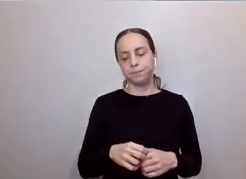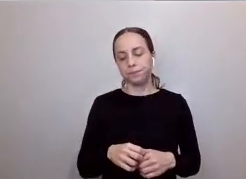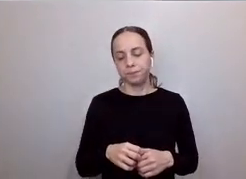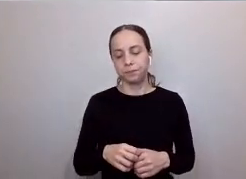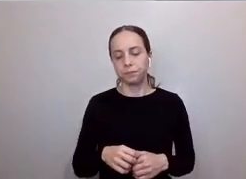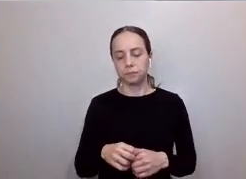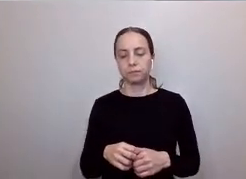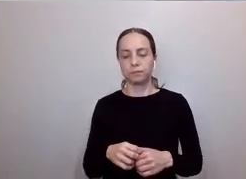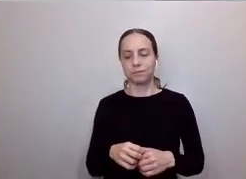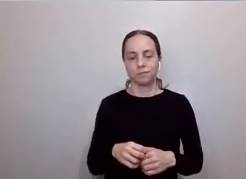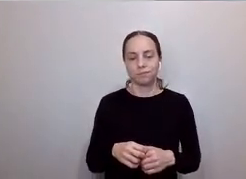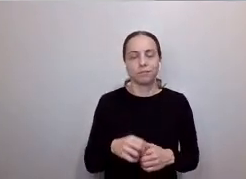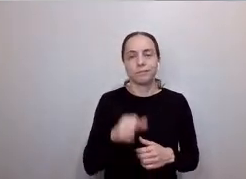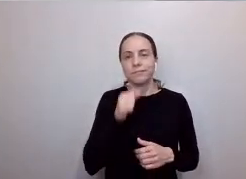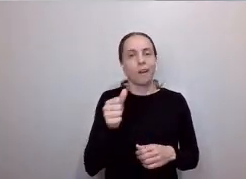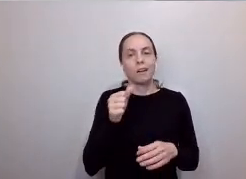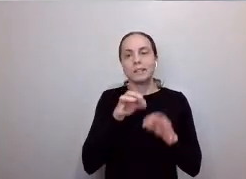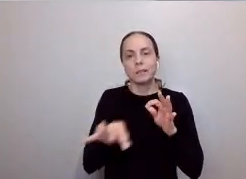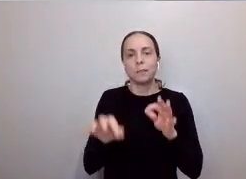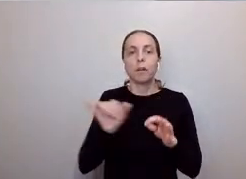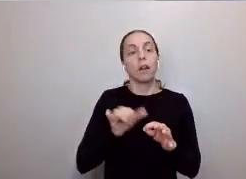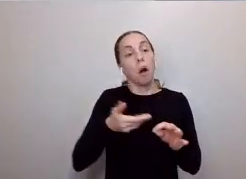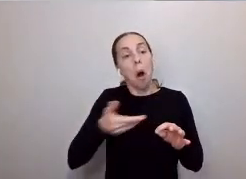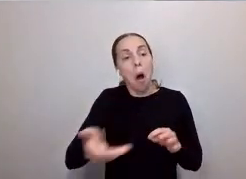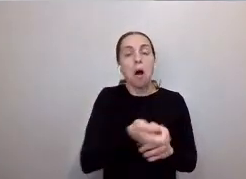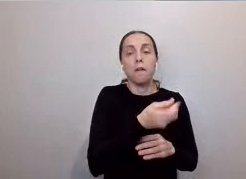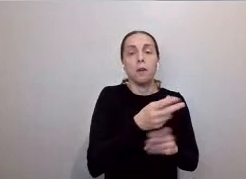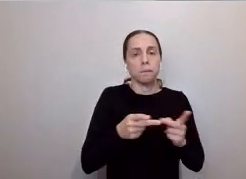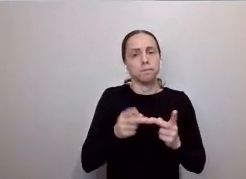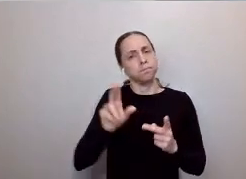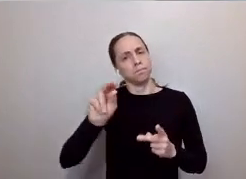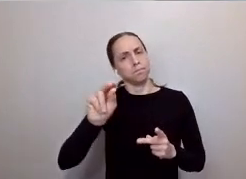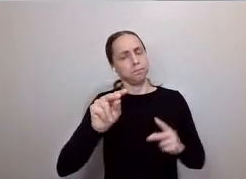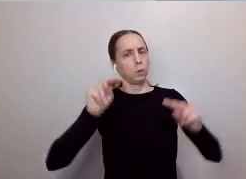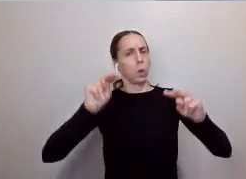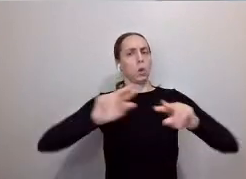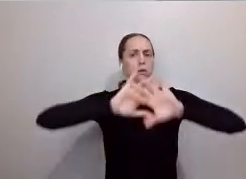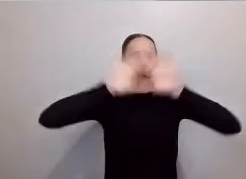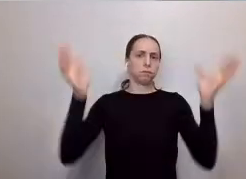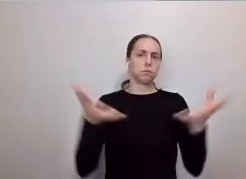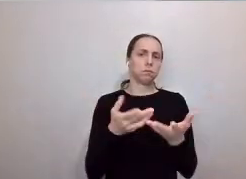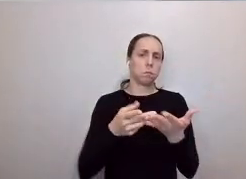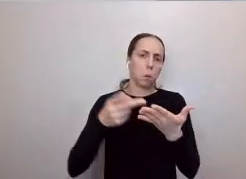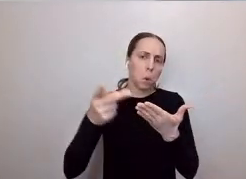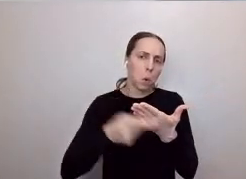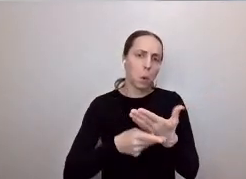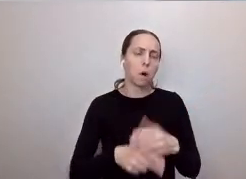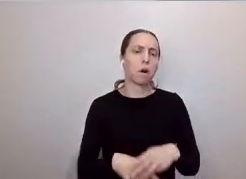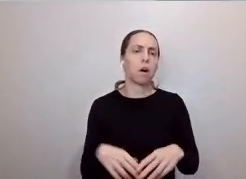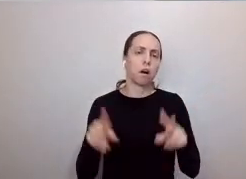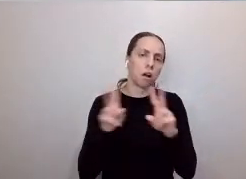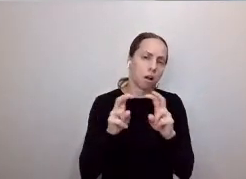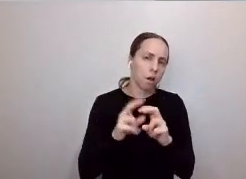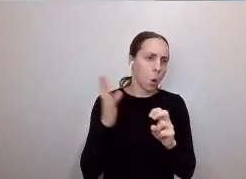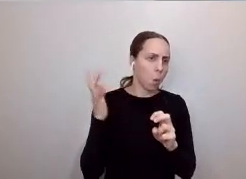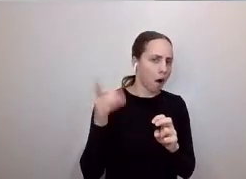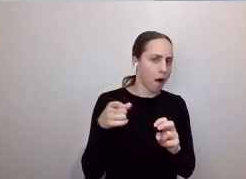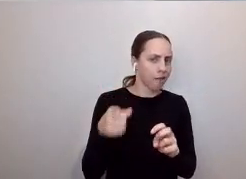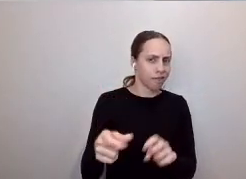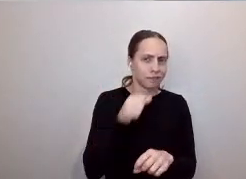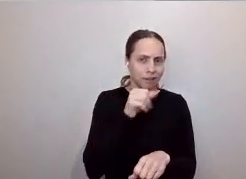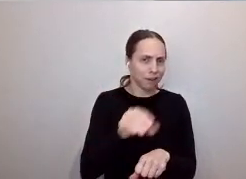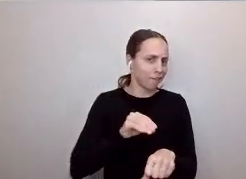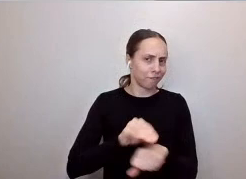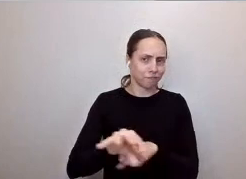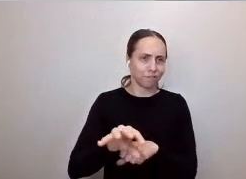hiring a couple of positions. It's looking at the overall program, evaluating why it hasn't been effective in many